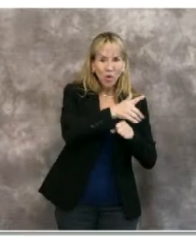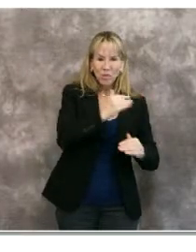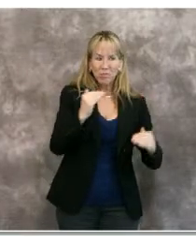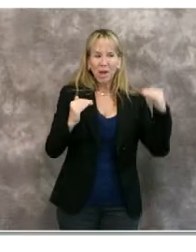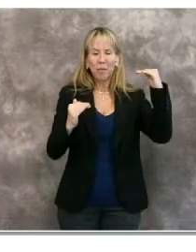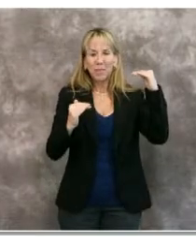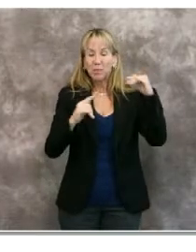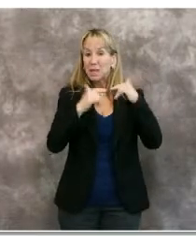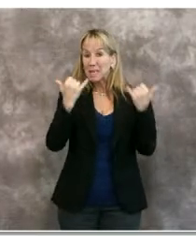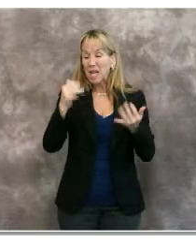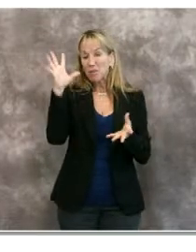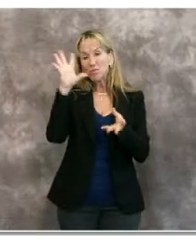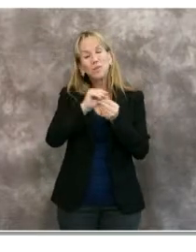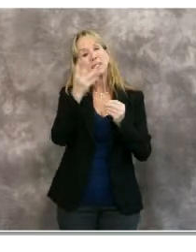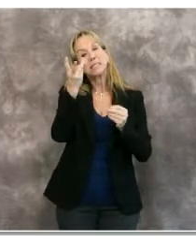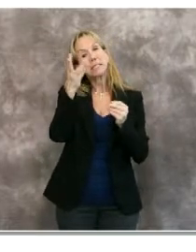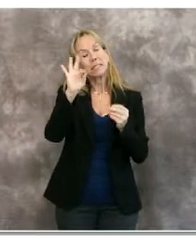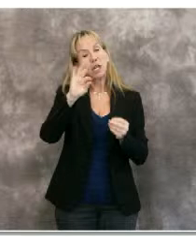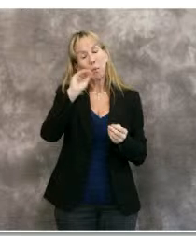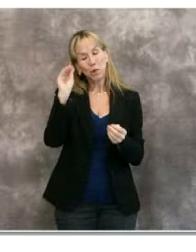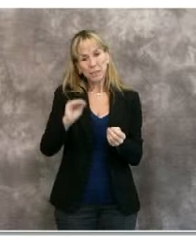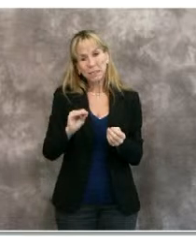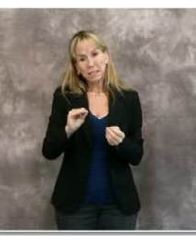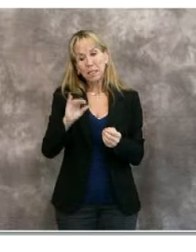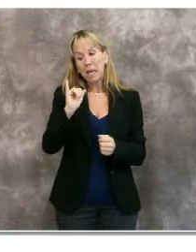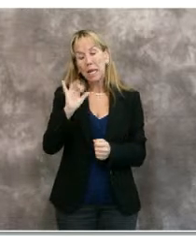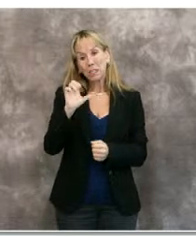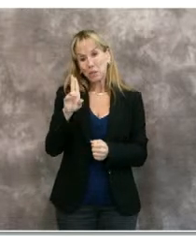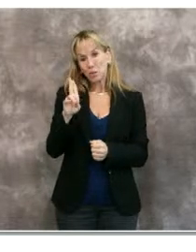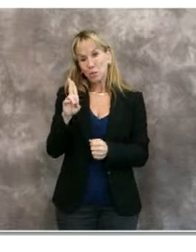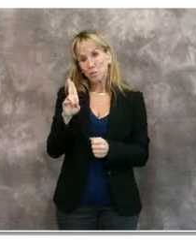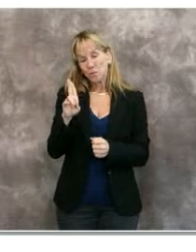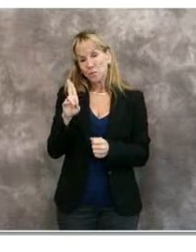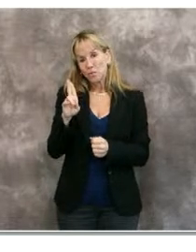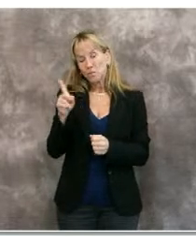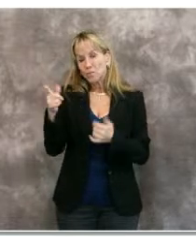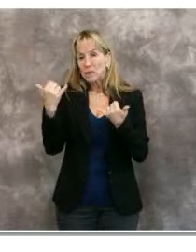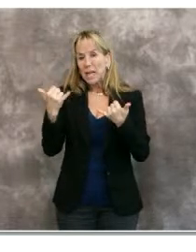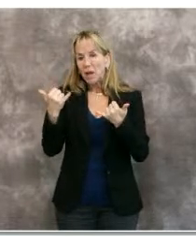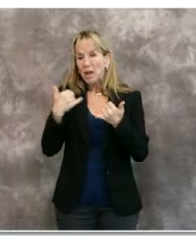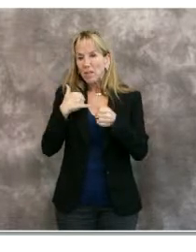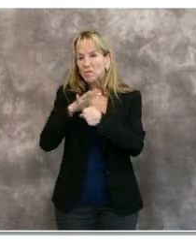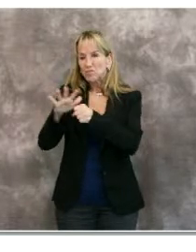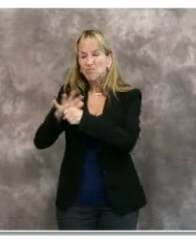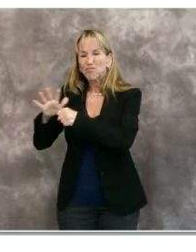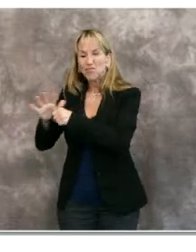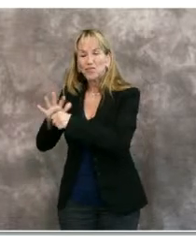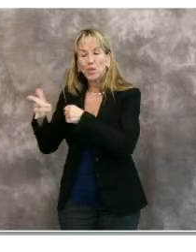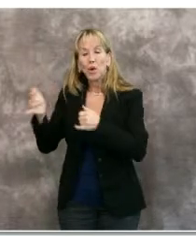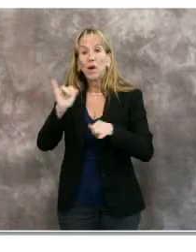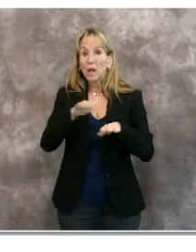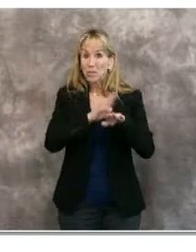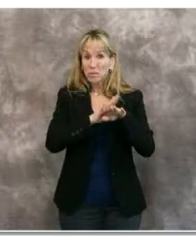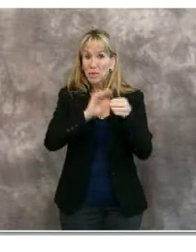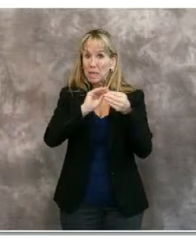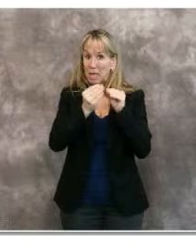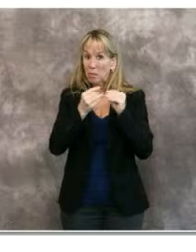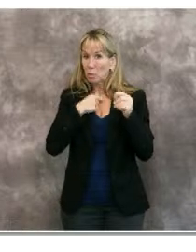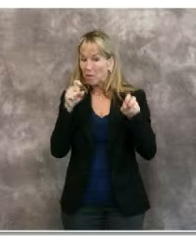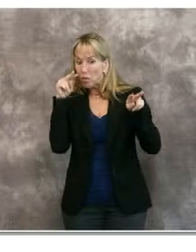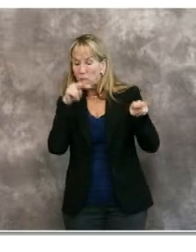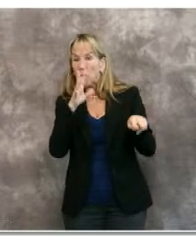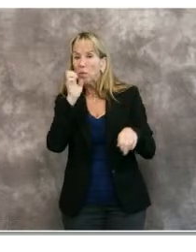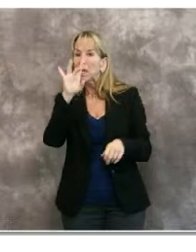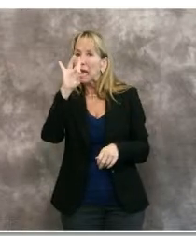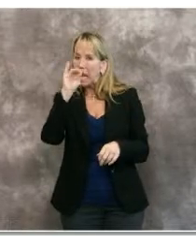to a total of 69% of our ICU beds are presently occupied. Again, our triggering number is 80%,